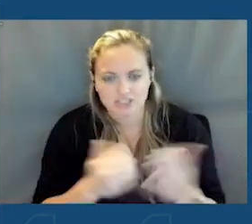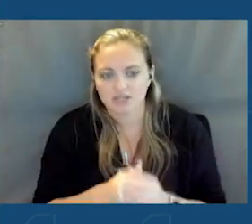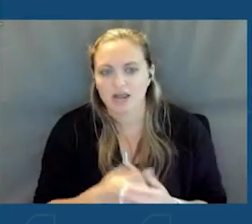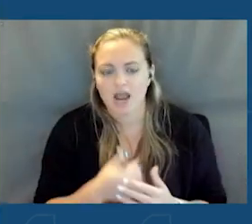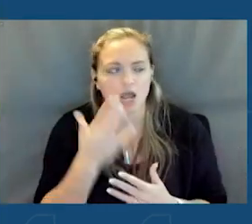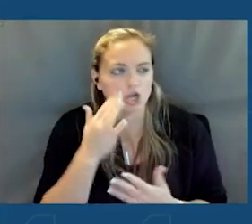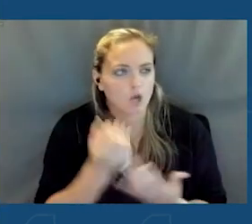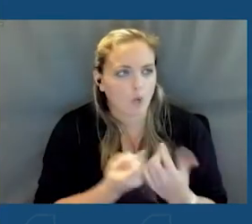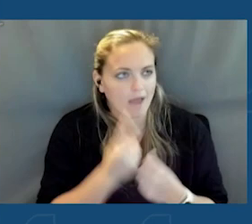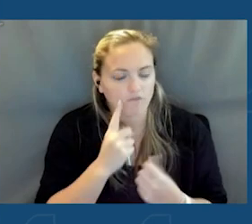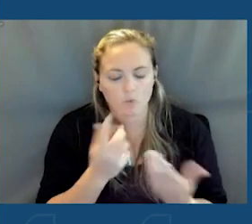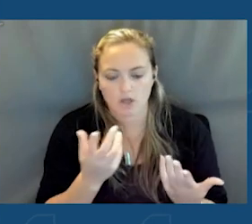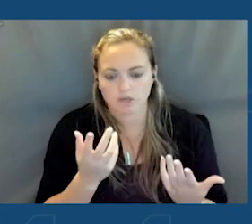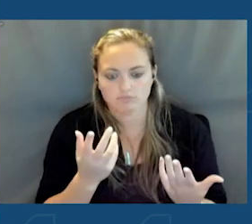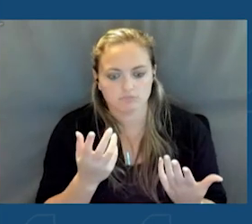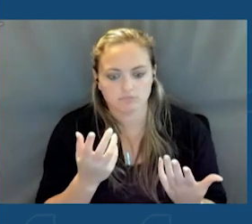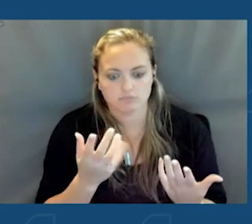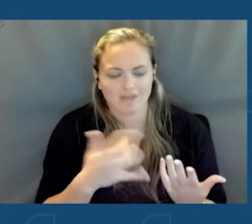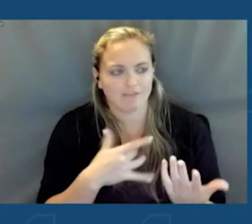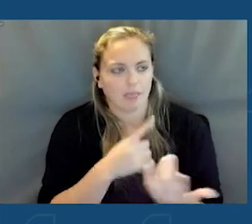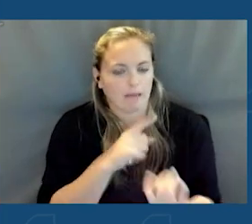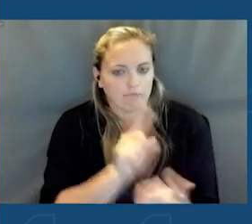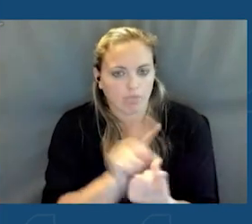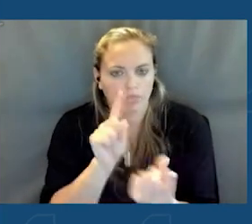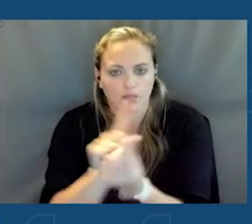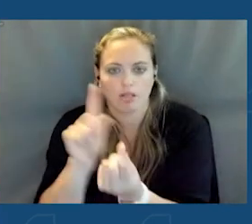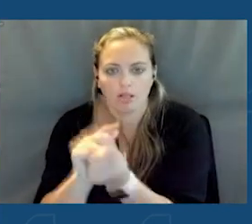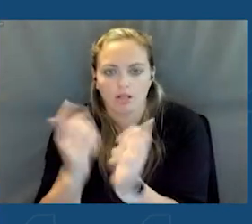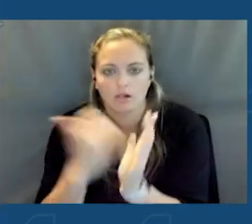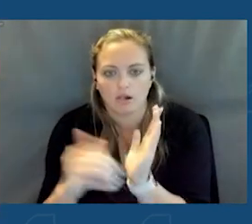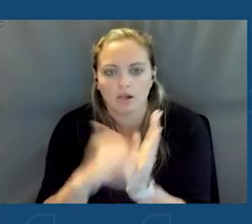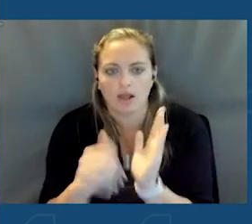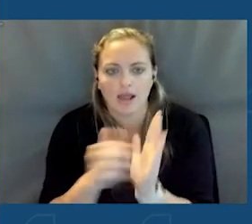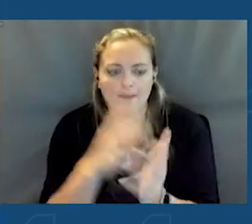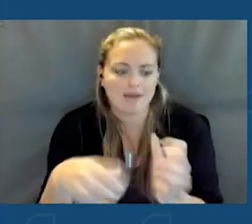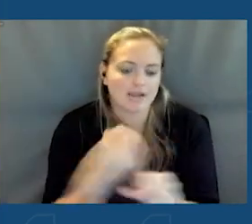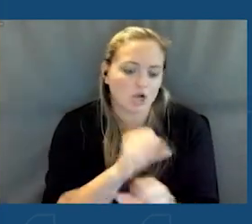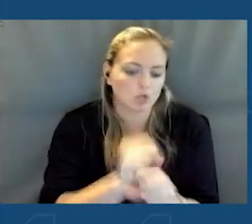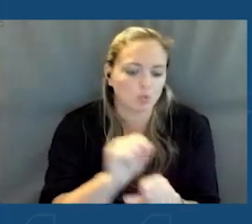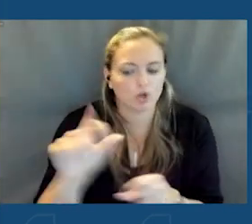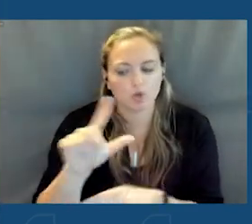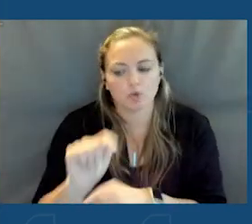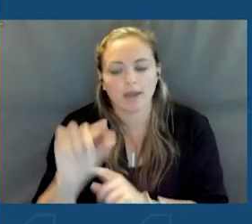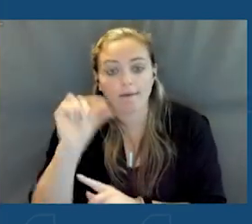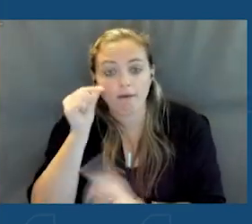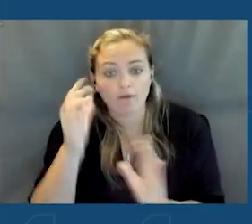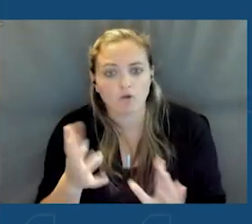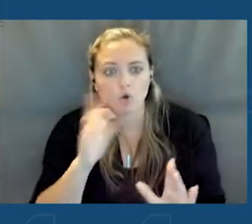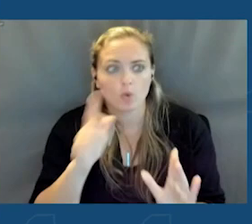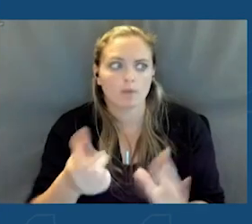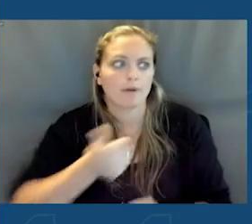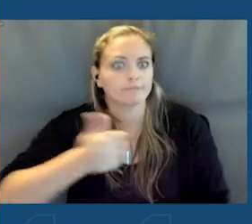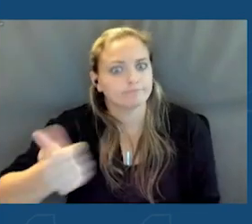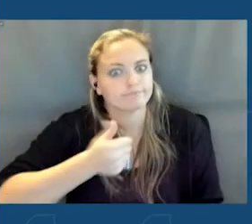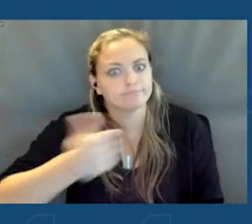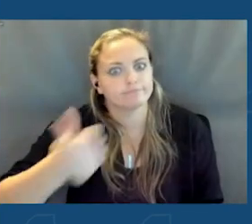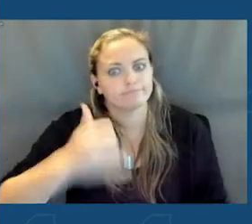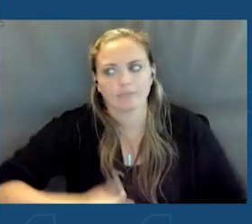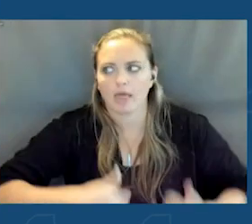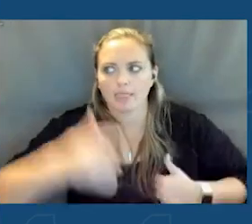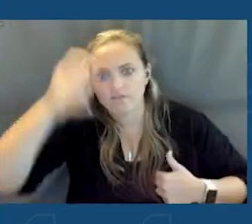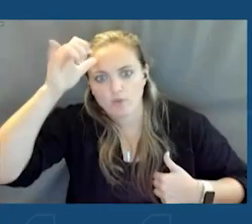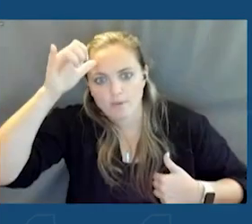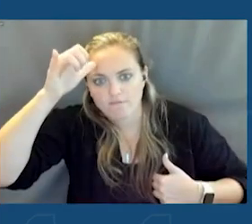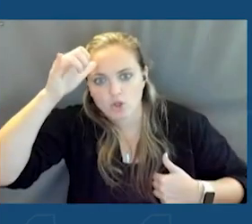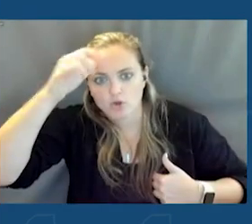single person. I feel like I know them personally, especially my years as lieutenant governor when this was my commute. You know, I live in Buffalo, and this was